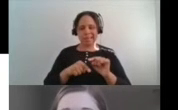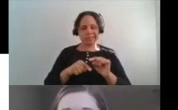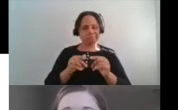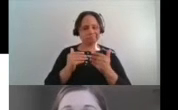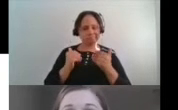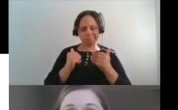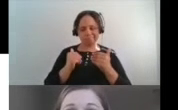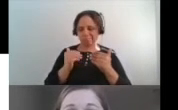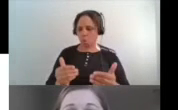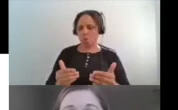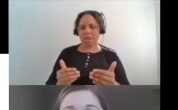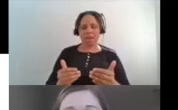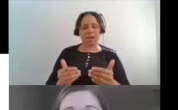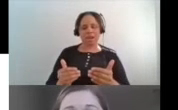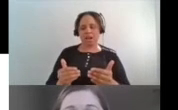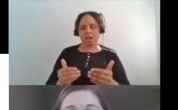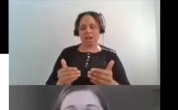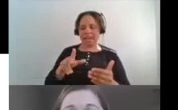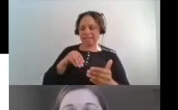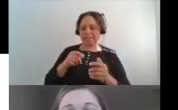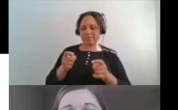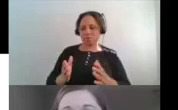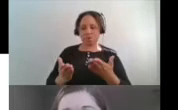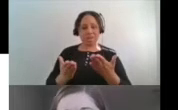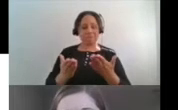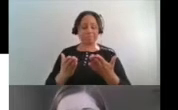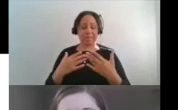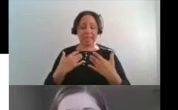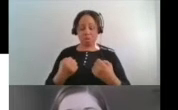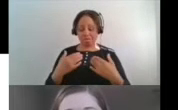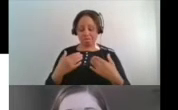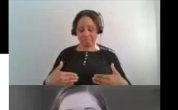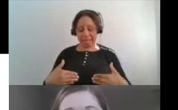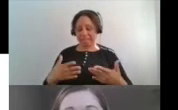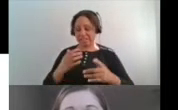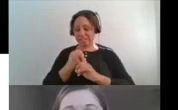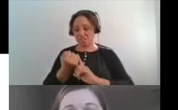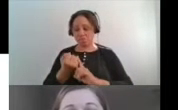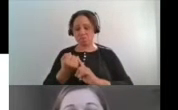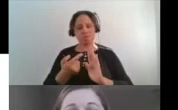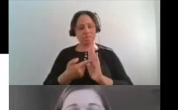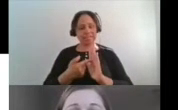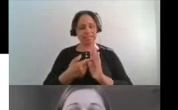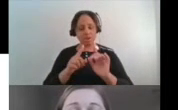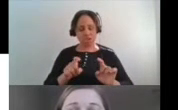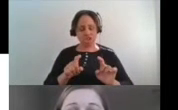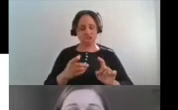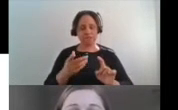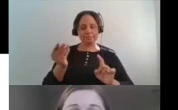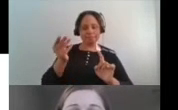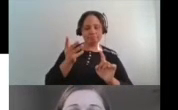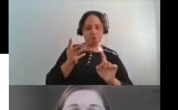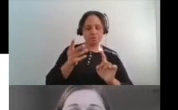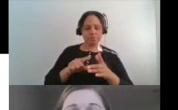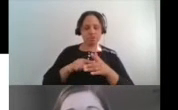donor, different health conditions that they may have. So this gives us that information to start the process. They'll be